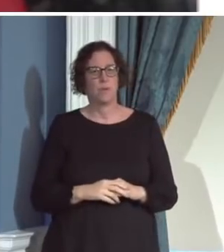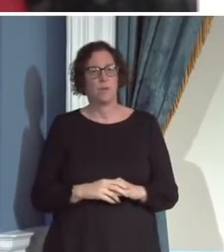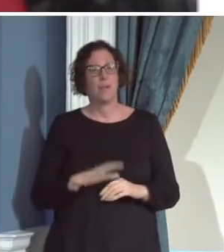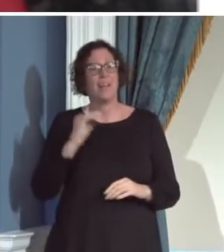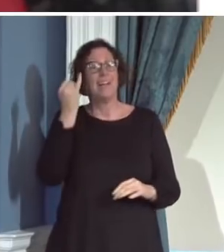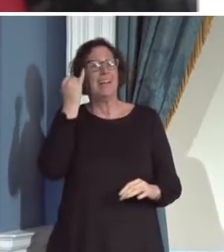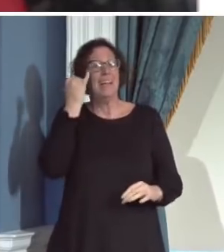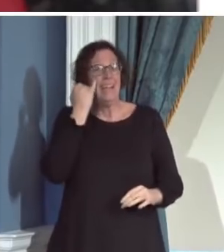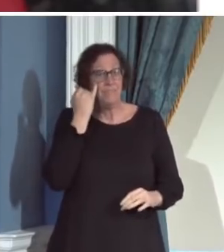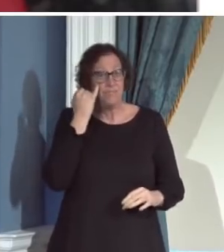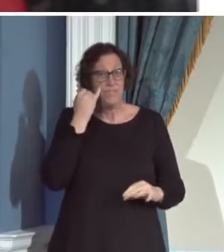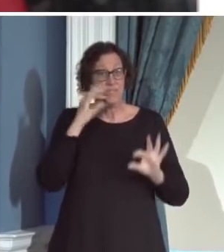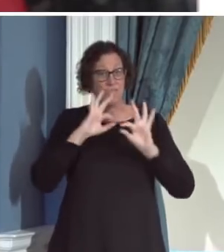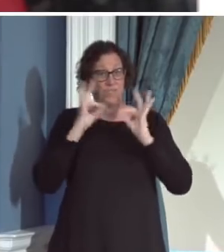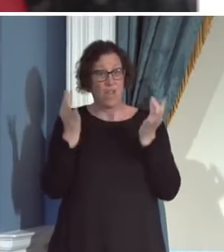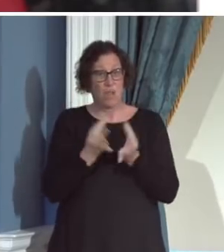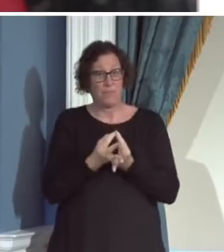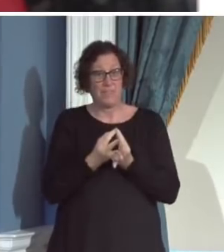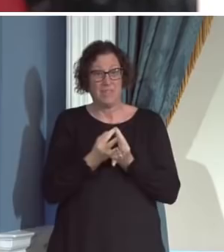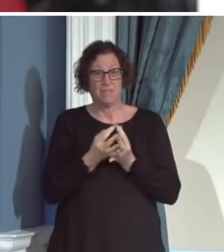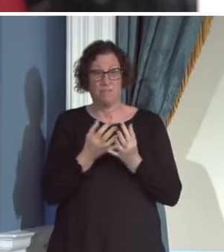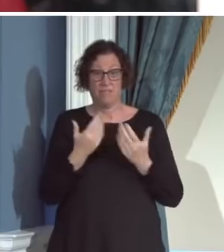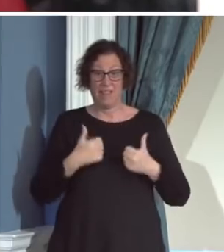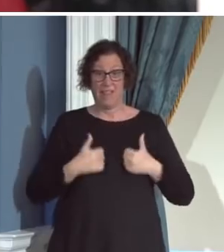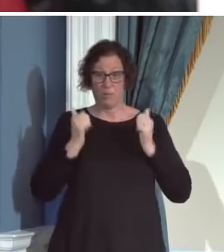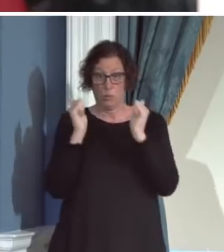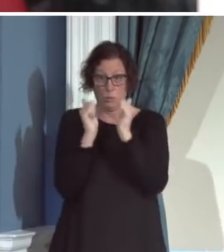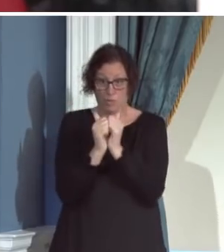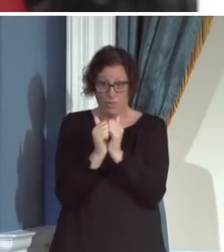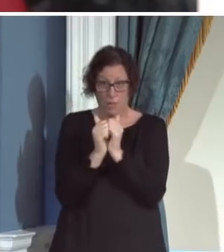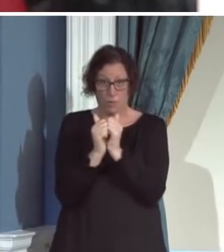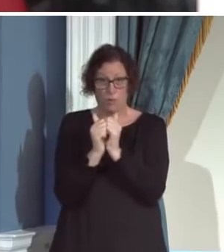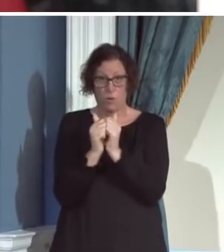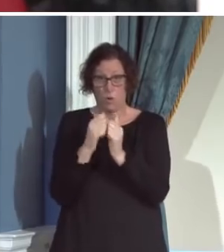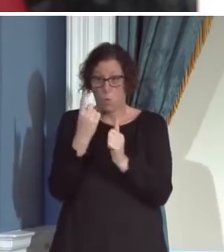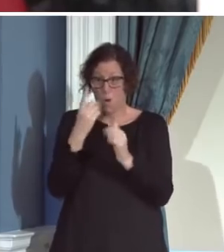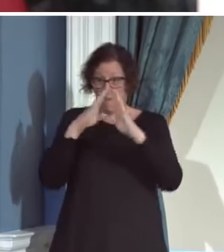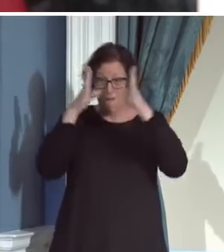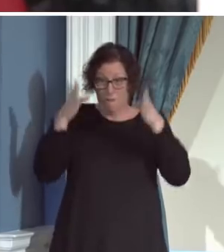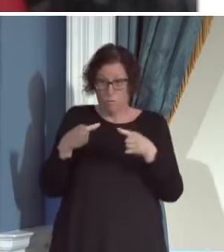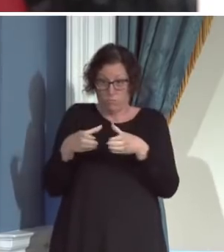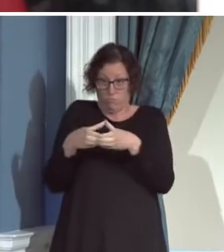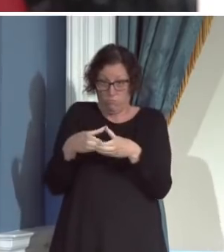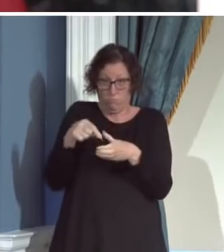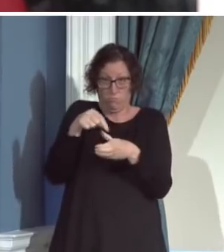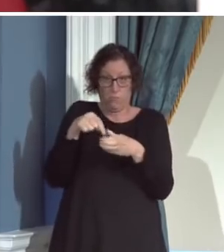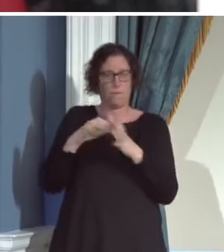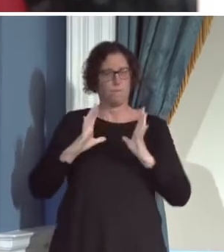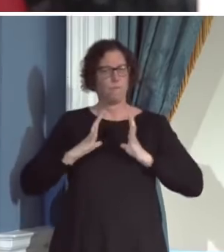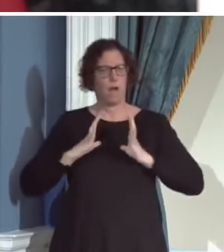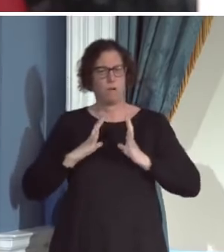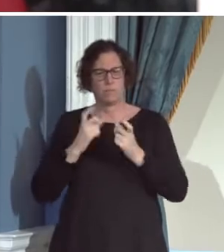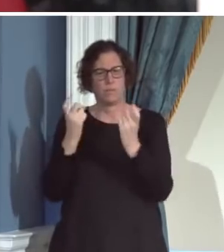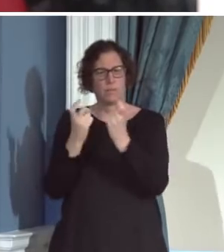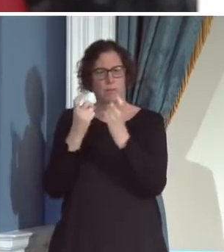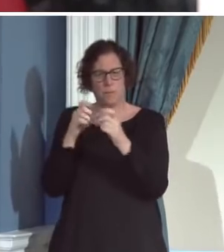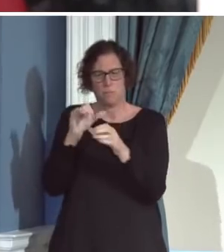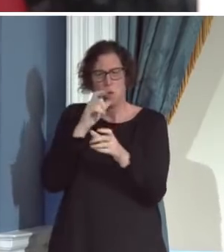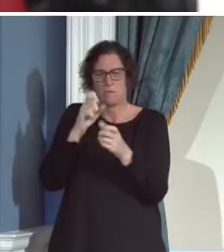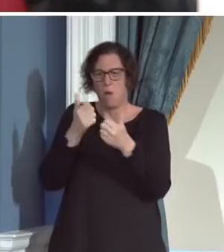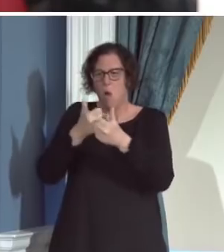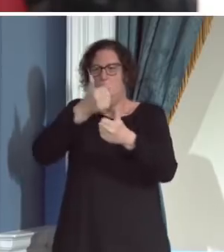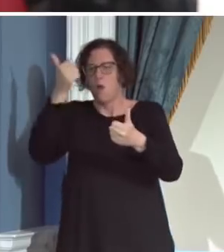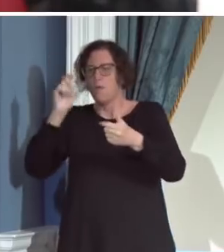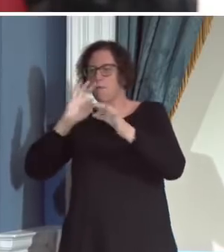is a different matter entirely, because once you're under the same roof with people all the time, social distancing isn't the same thing. You obviously are already in